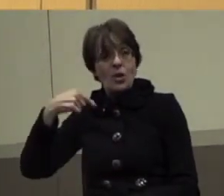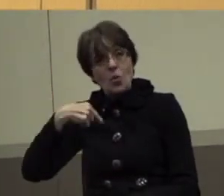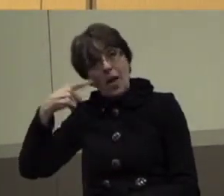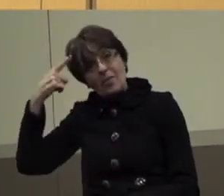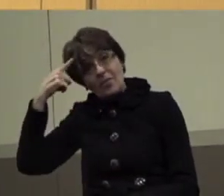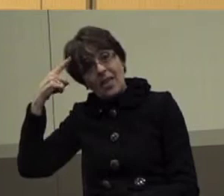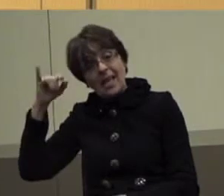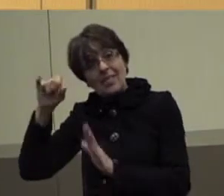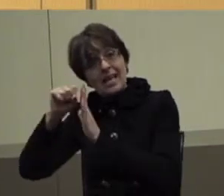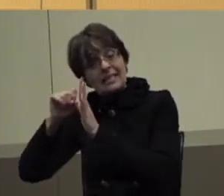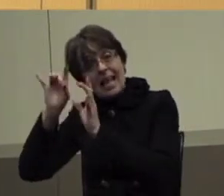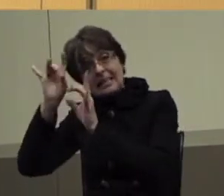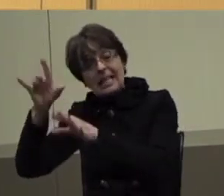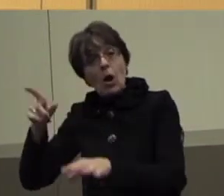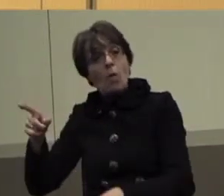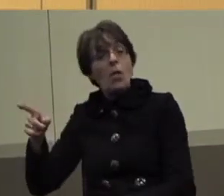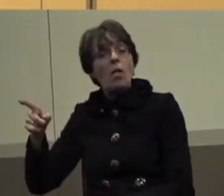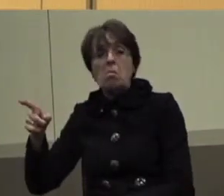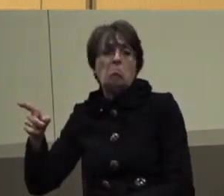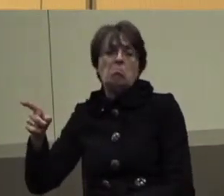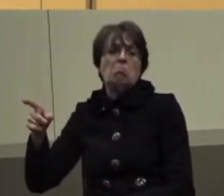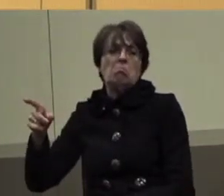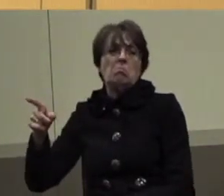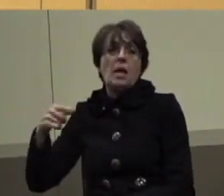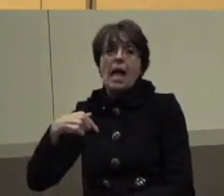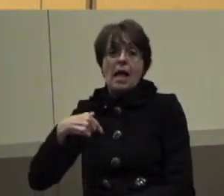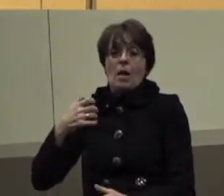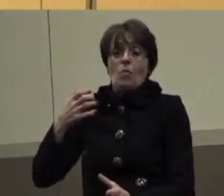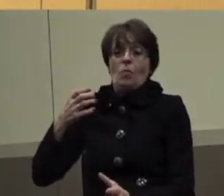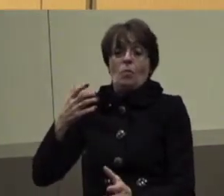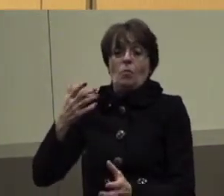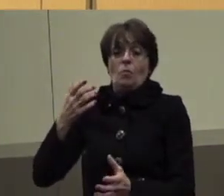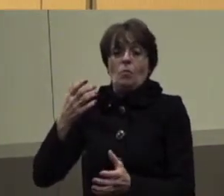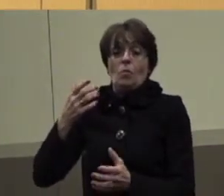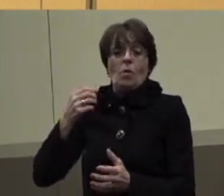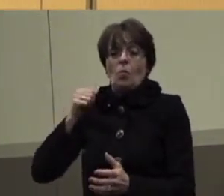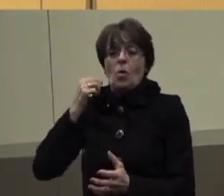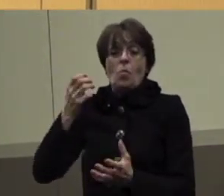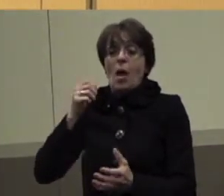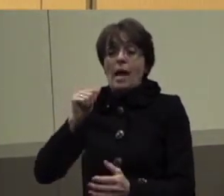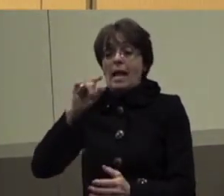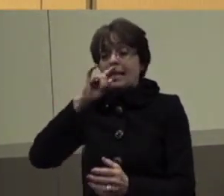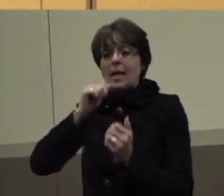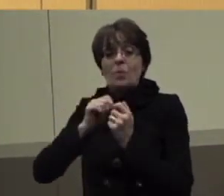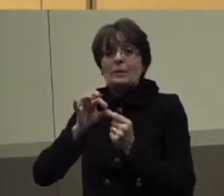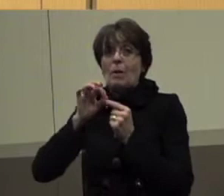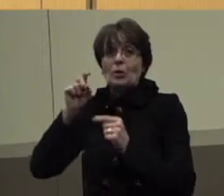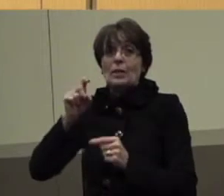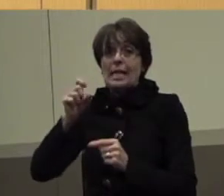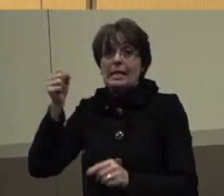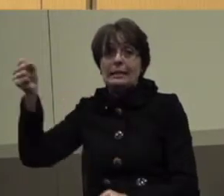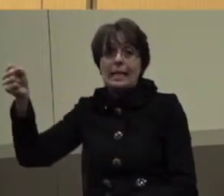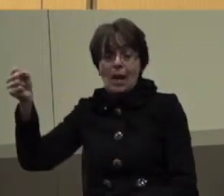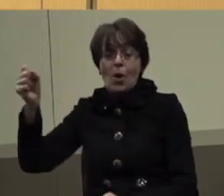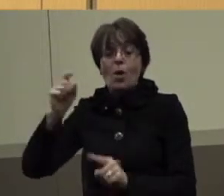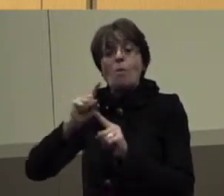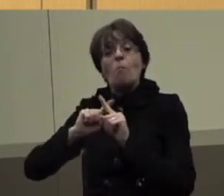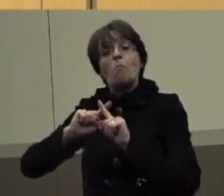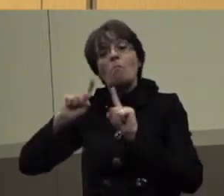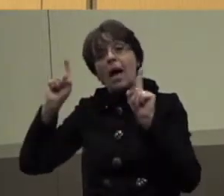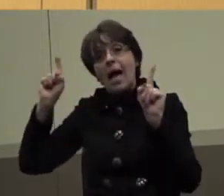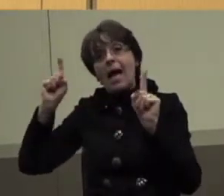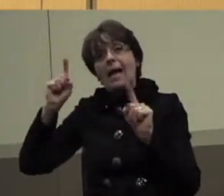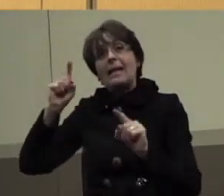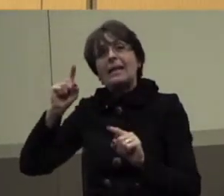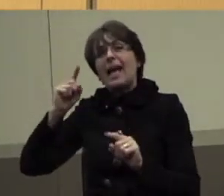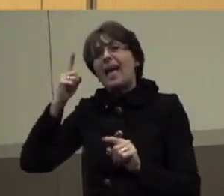state's terrible? Well, I wouldn't want to have a kid with special needs there. But I think they